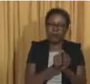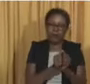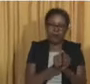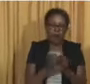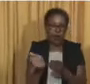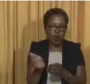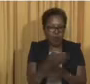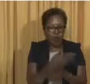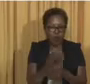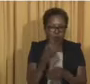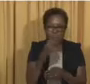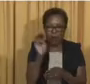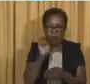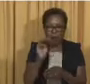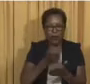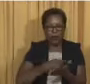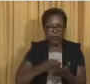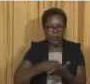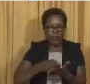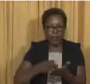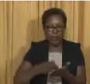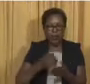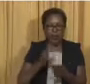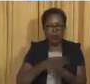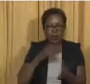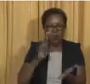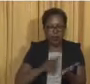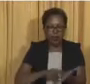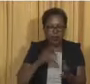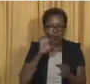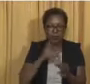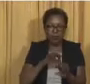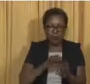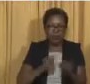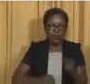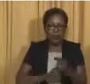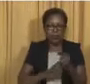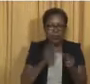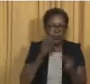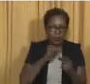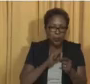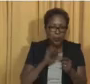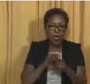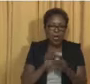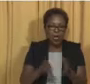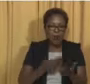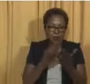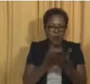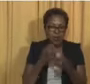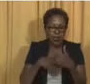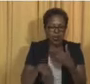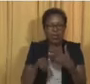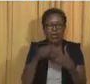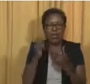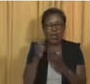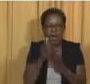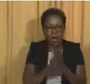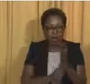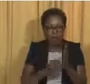million signatures from registered voters in support of the initiatives as provided in Article 257.